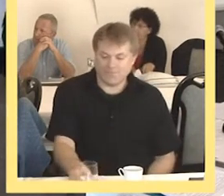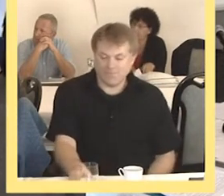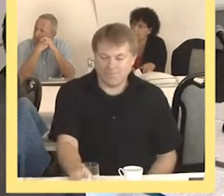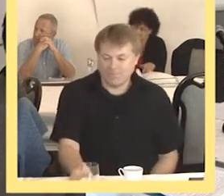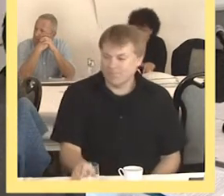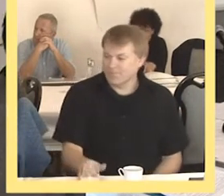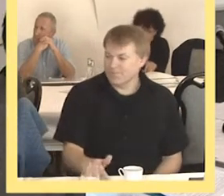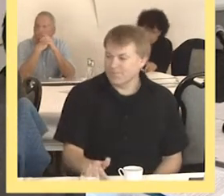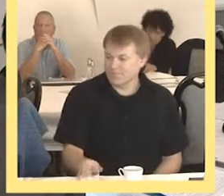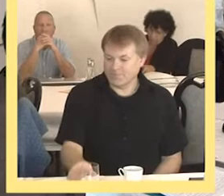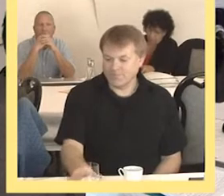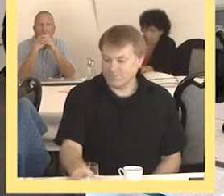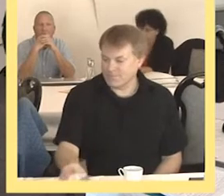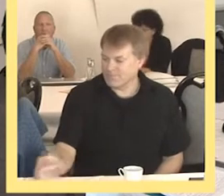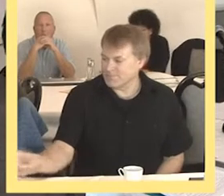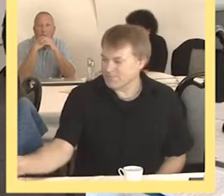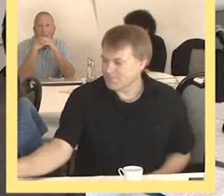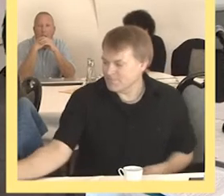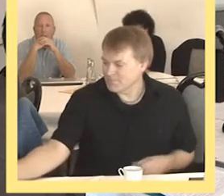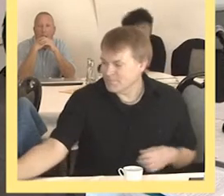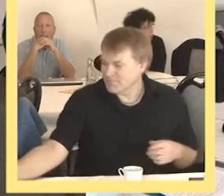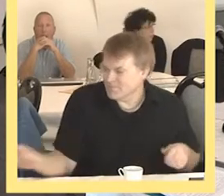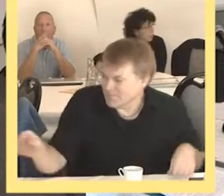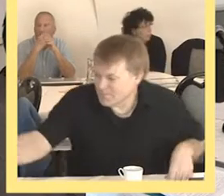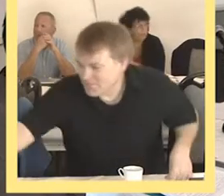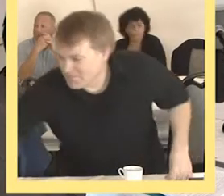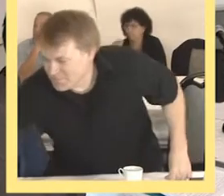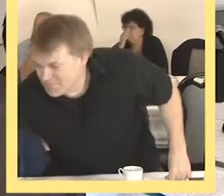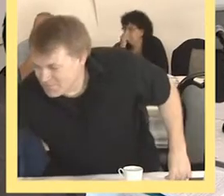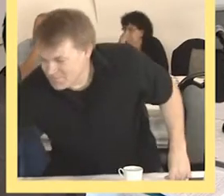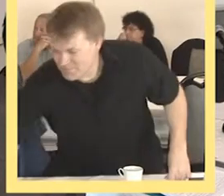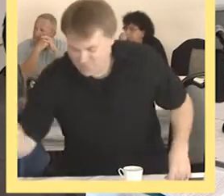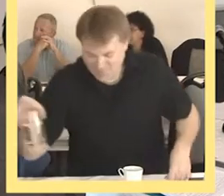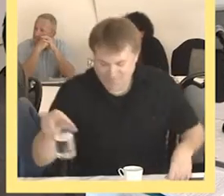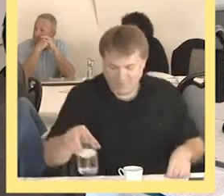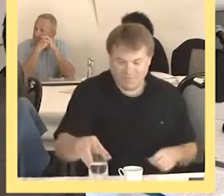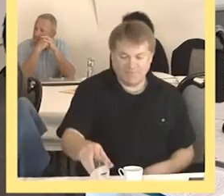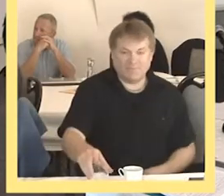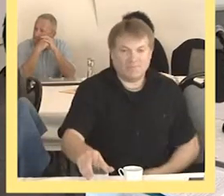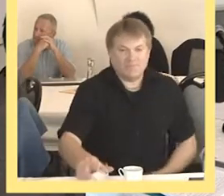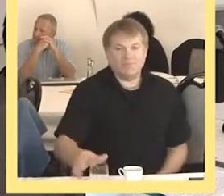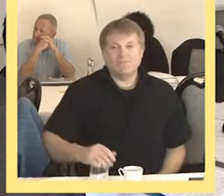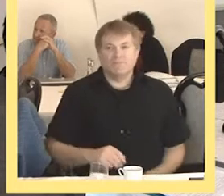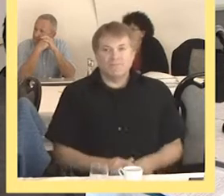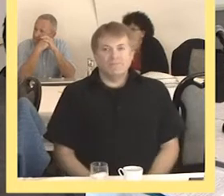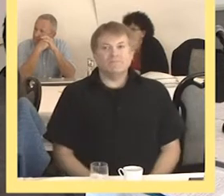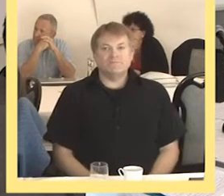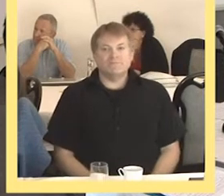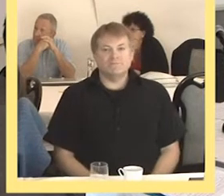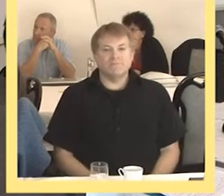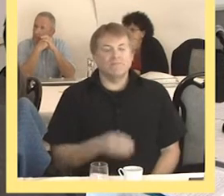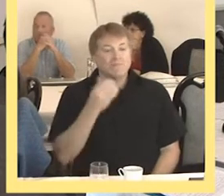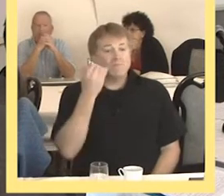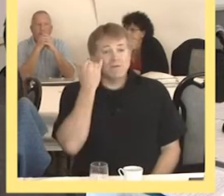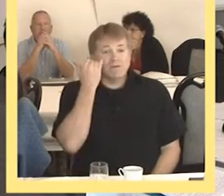purpose of the workshop, and if we have if you have reached what we aimed at, that would also be